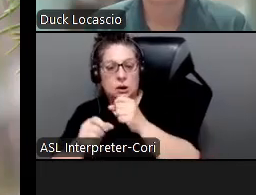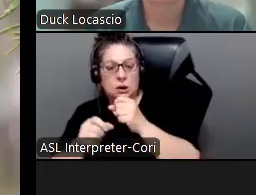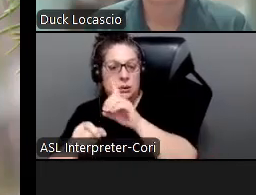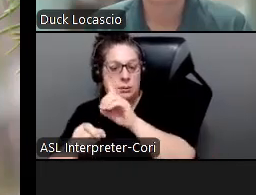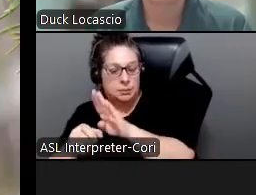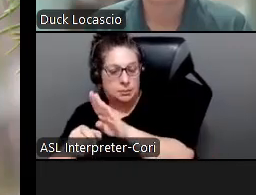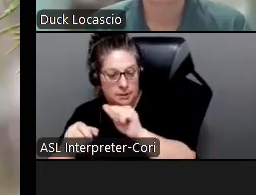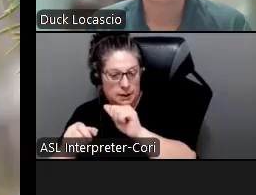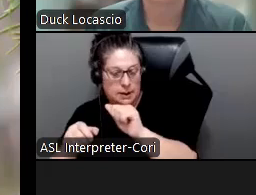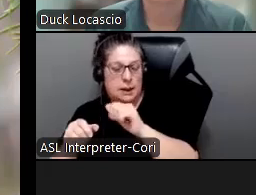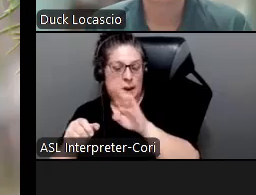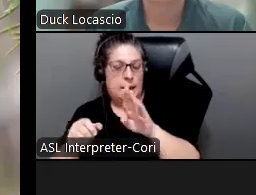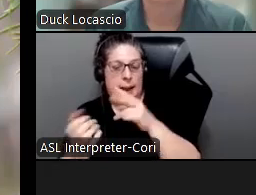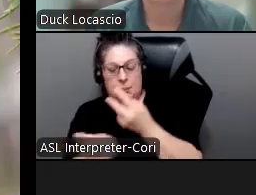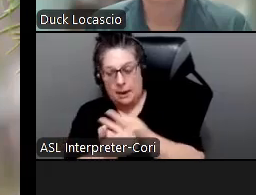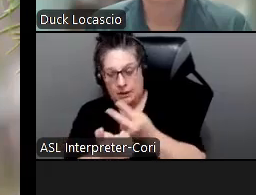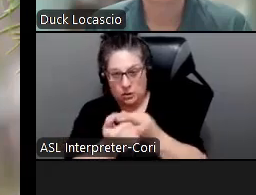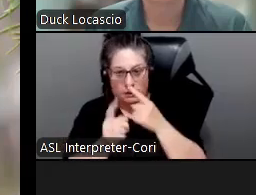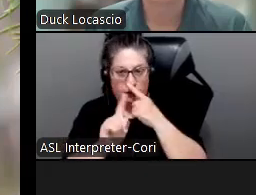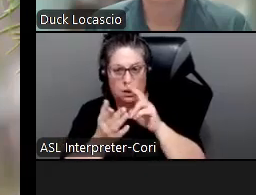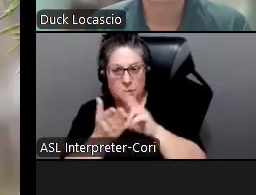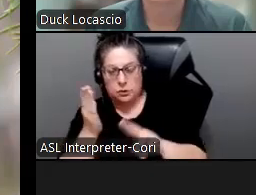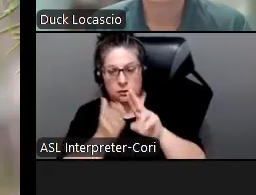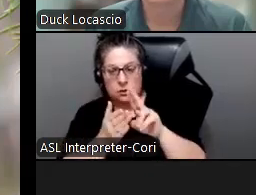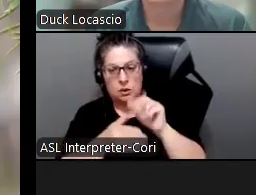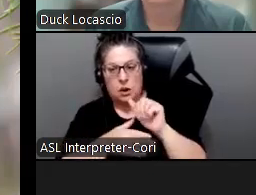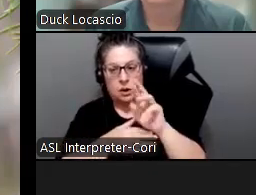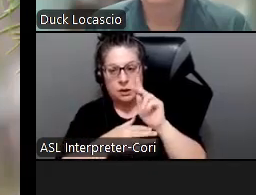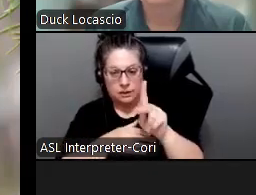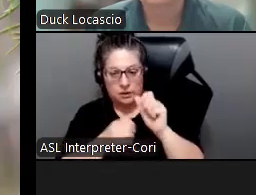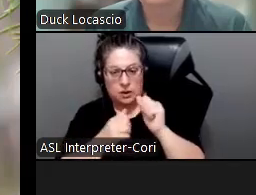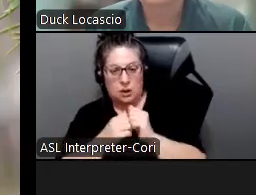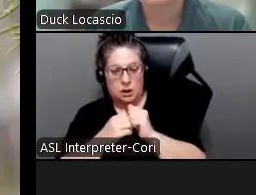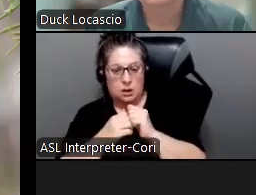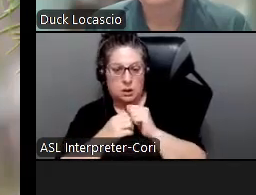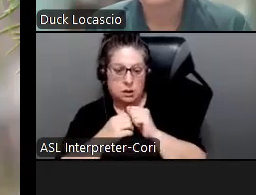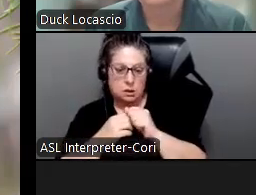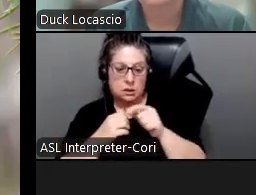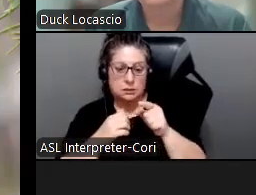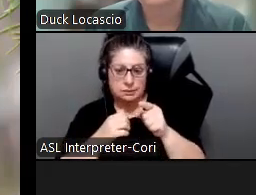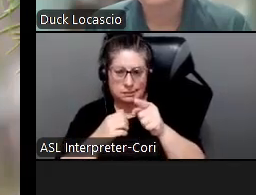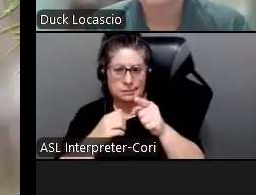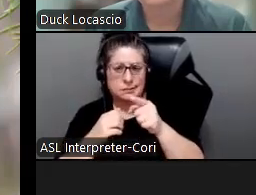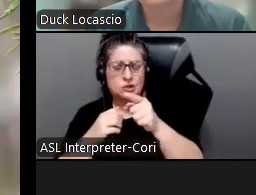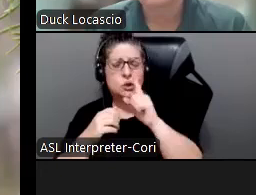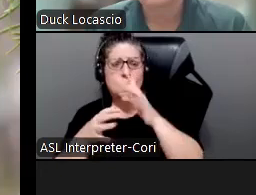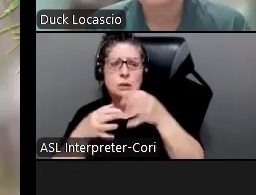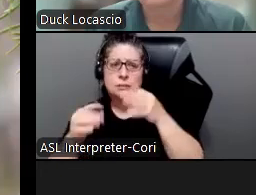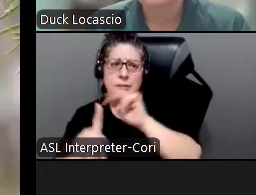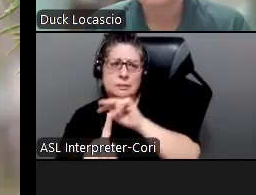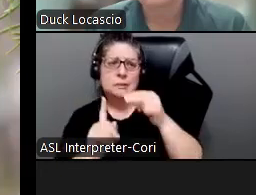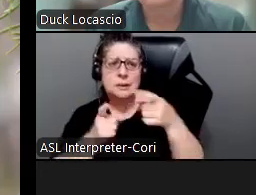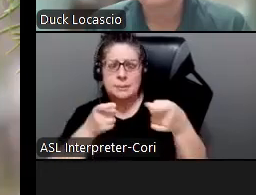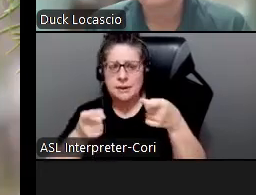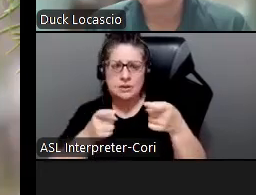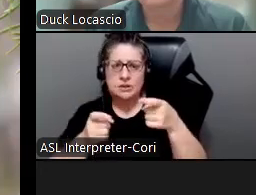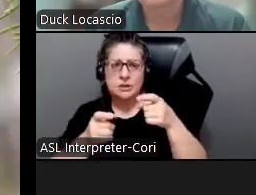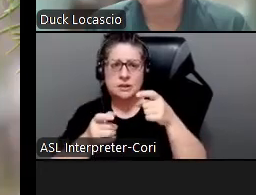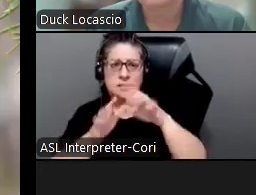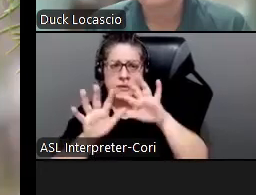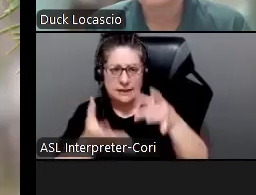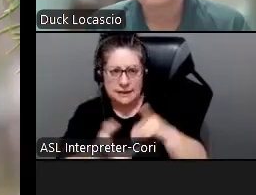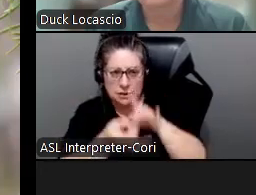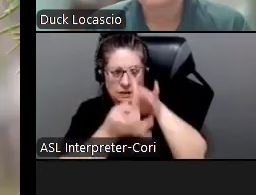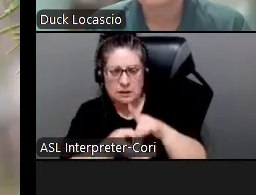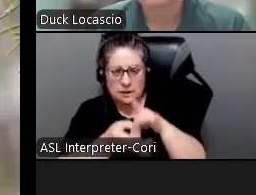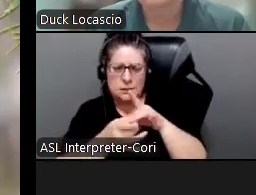Science from the University of Arkansas Pine Bluff. And Christie's going to share perspective managing ecosystems